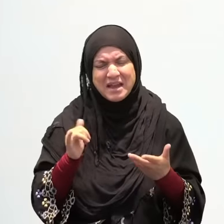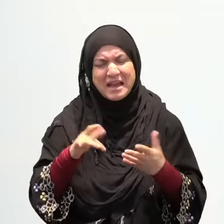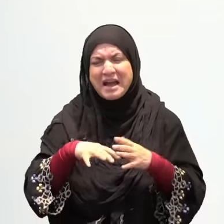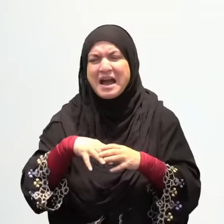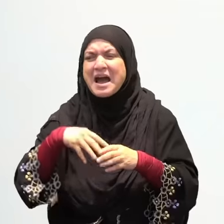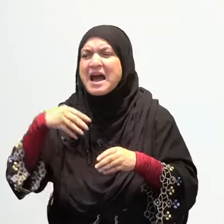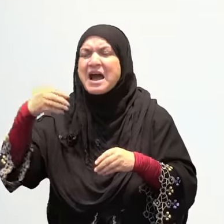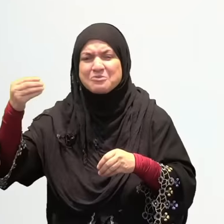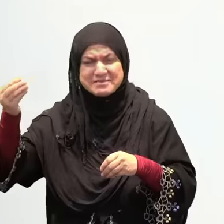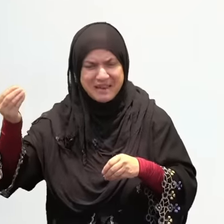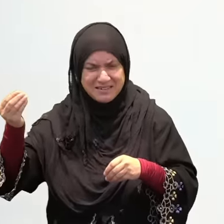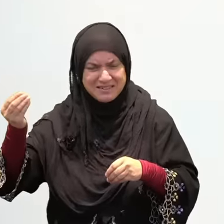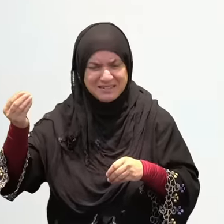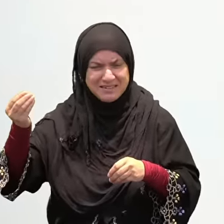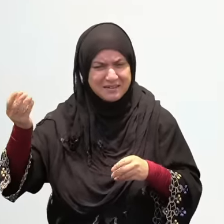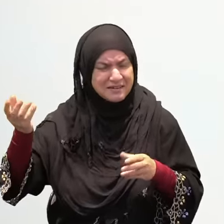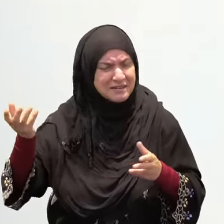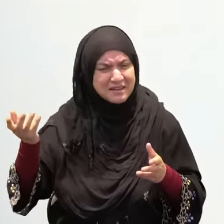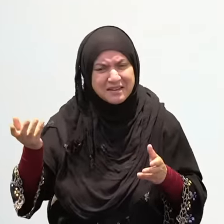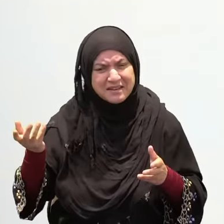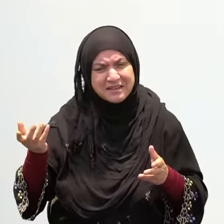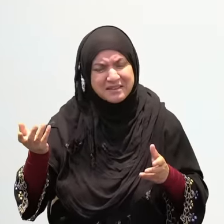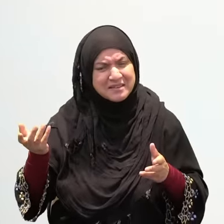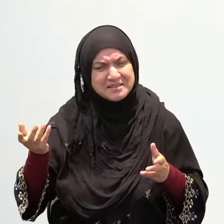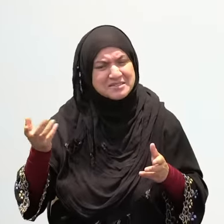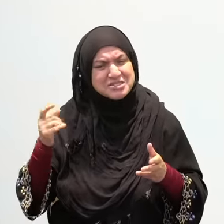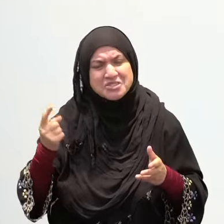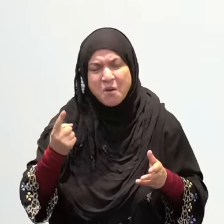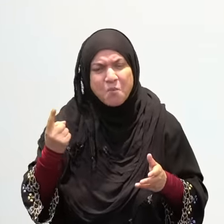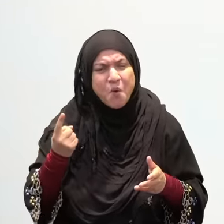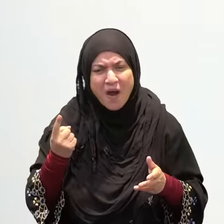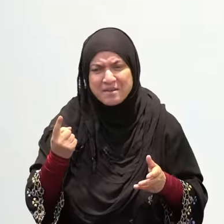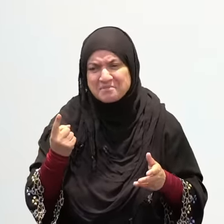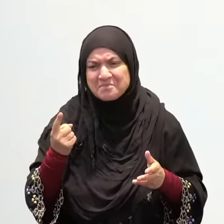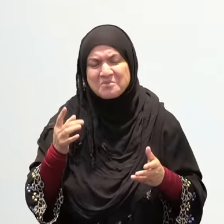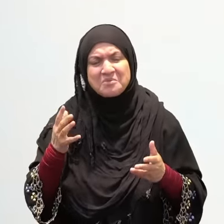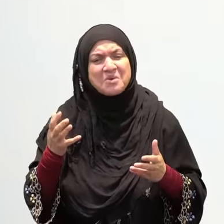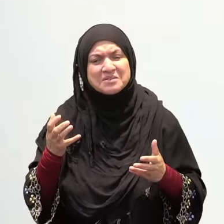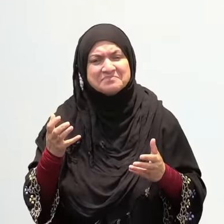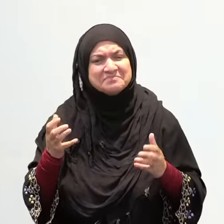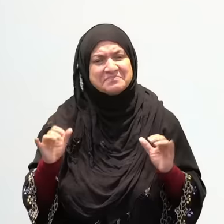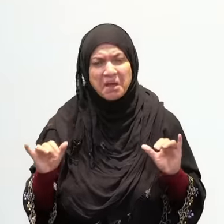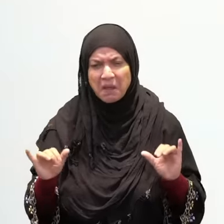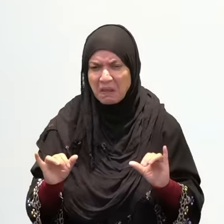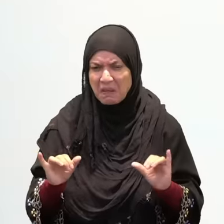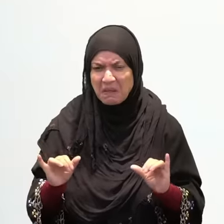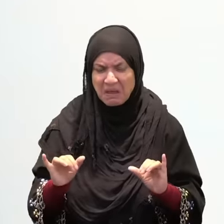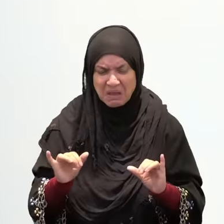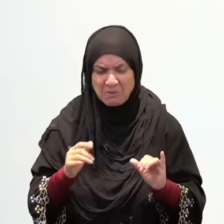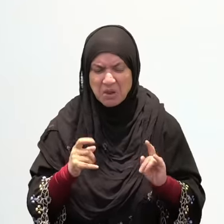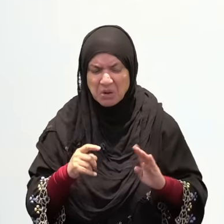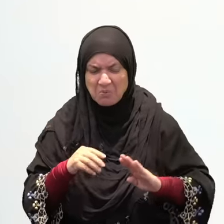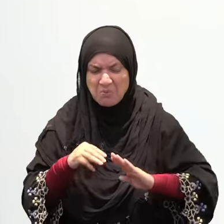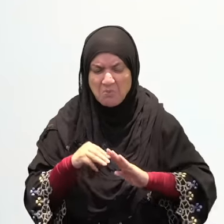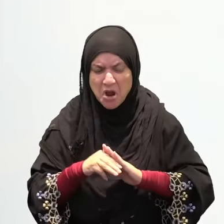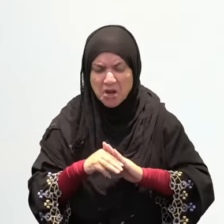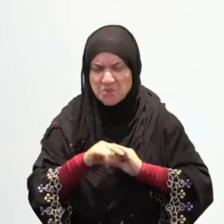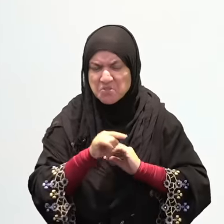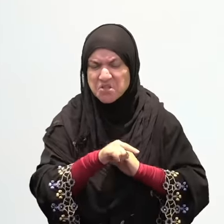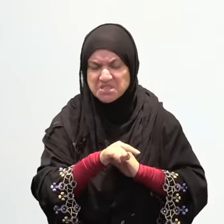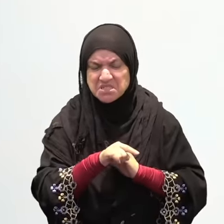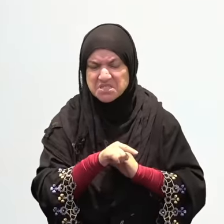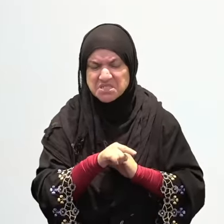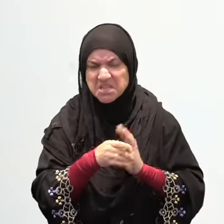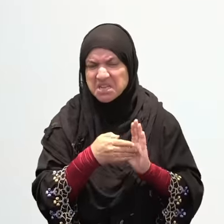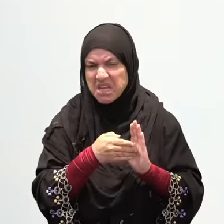inside. And a young man walks up to him and grabs his beard and puts up his sword and is about to